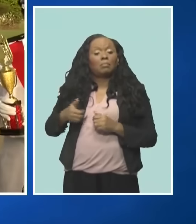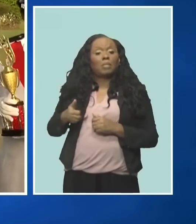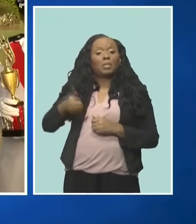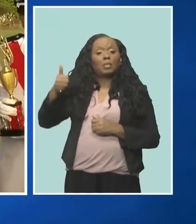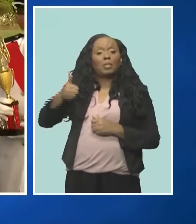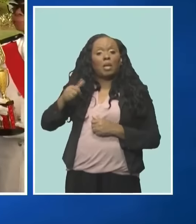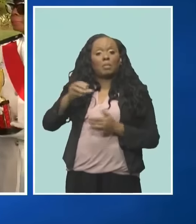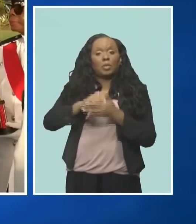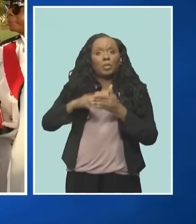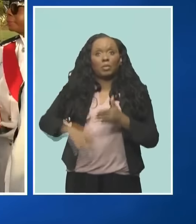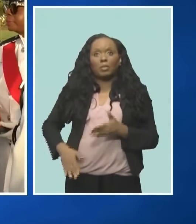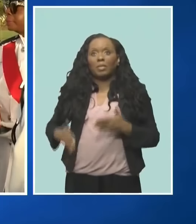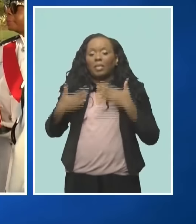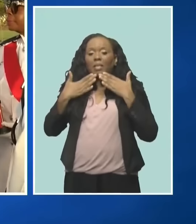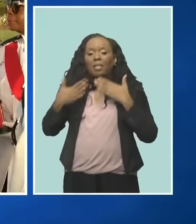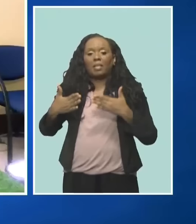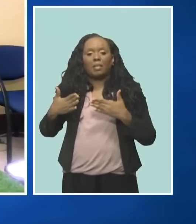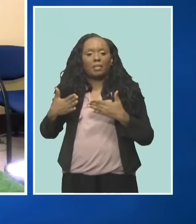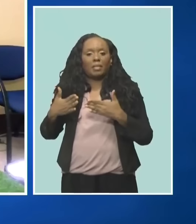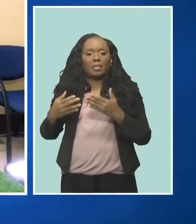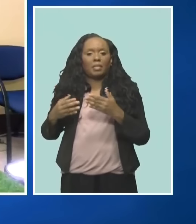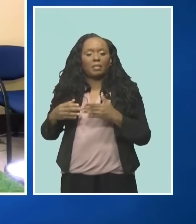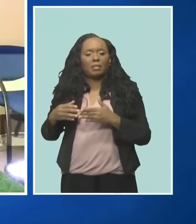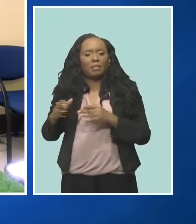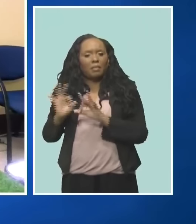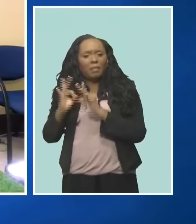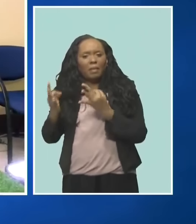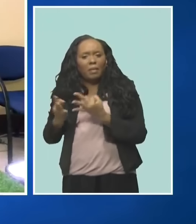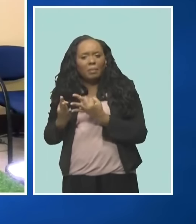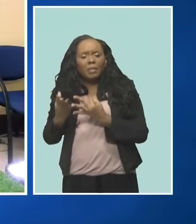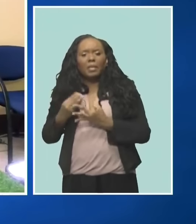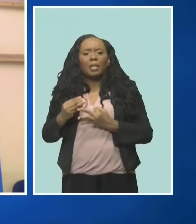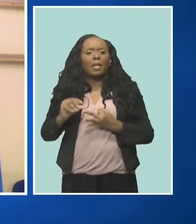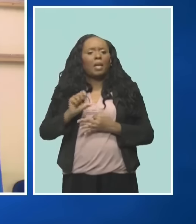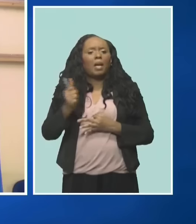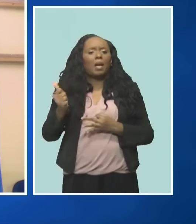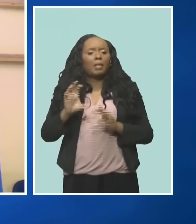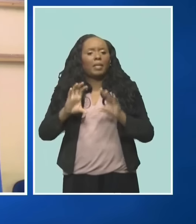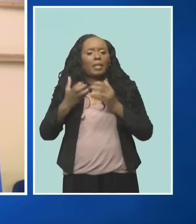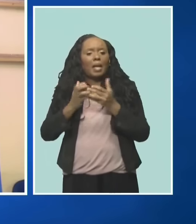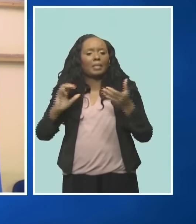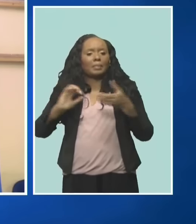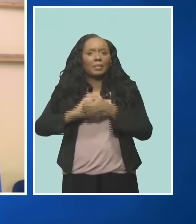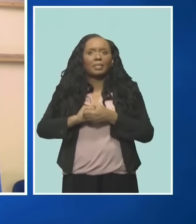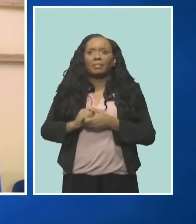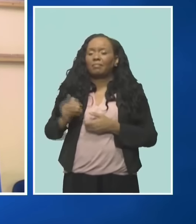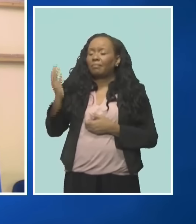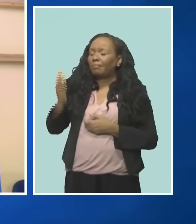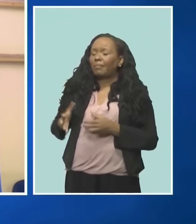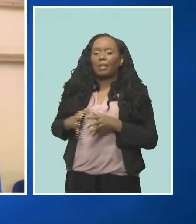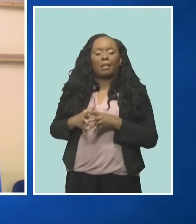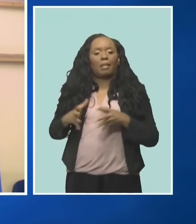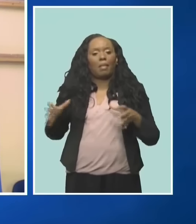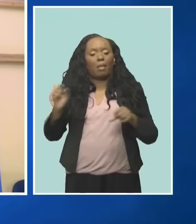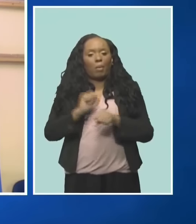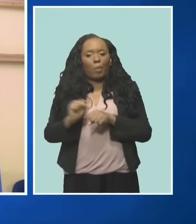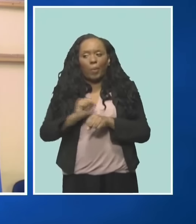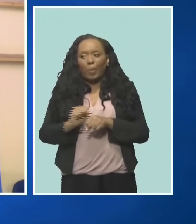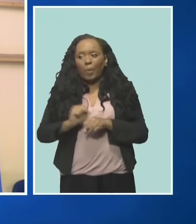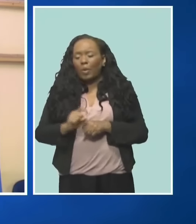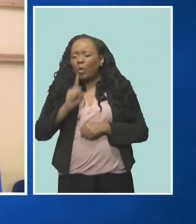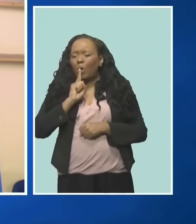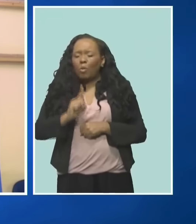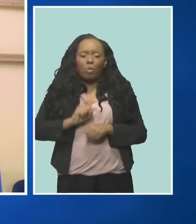support, as well as his fellow course-mates. It was a long and tough journey. A lot of blood, sweat, and tears went out to do the work that